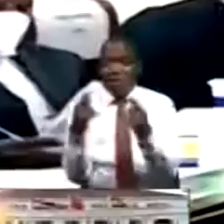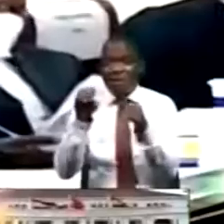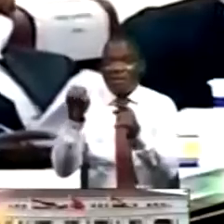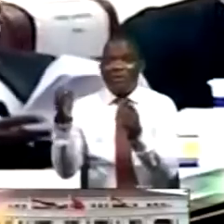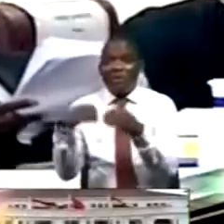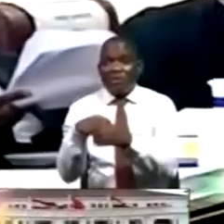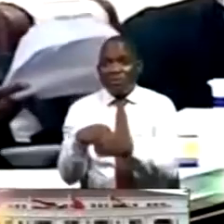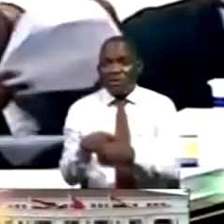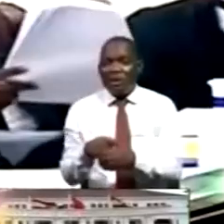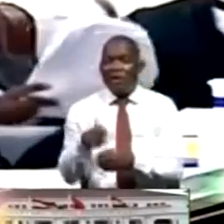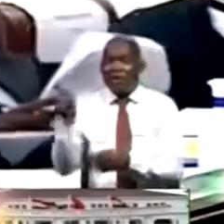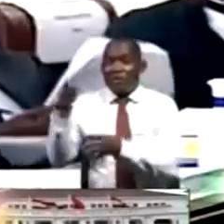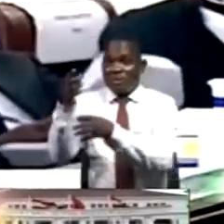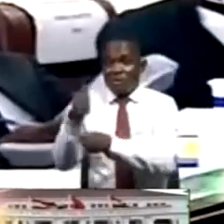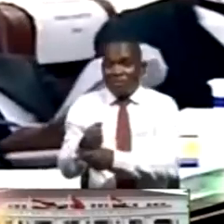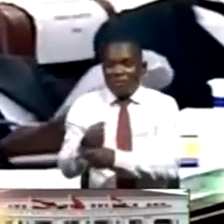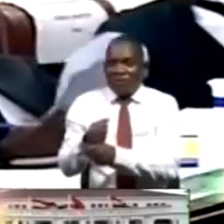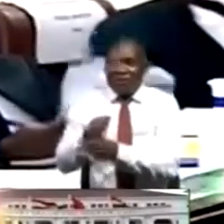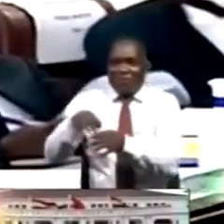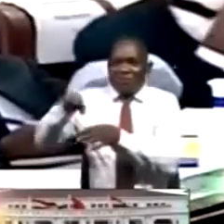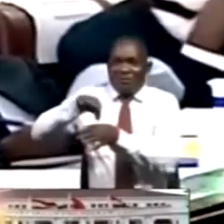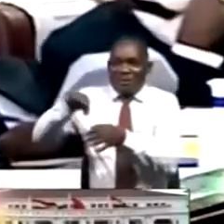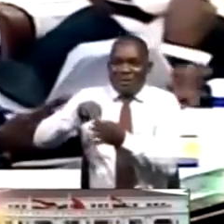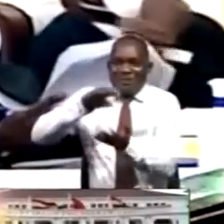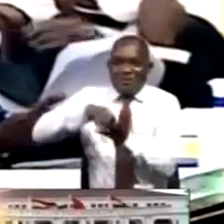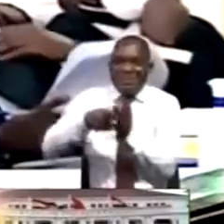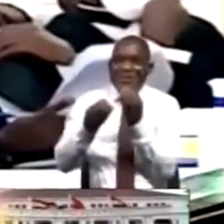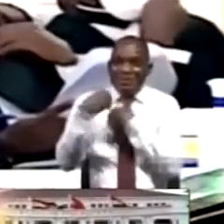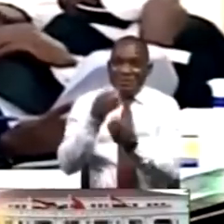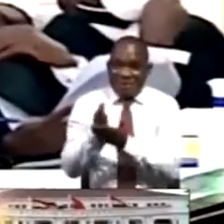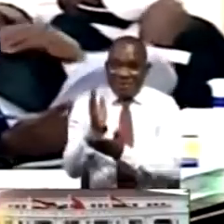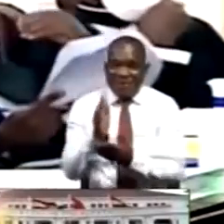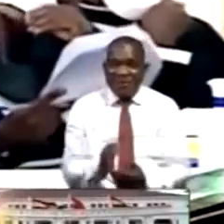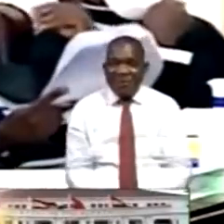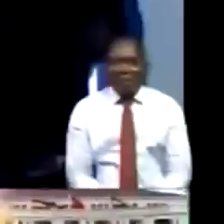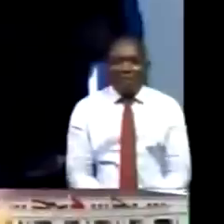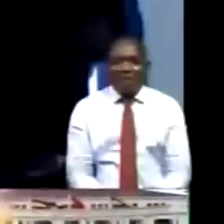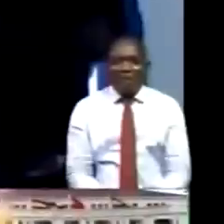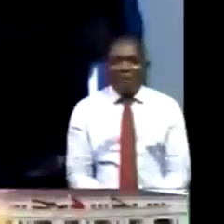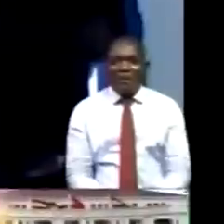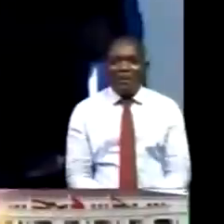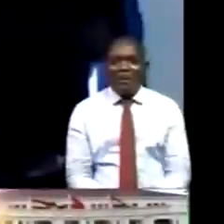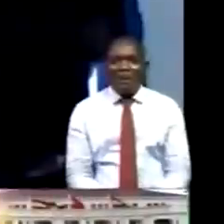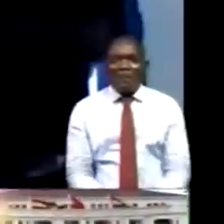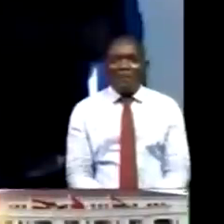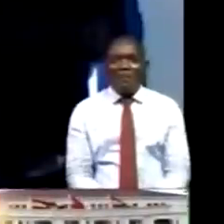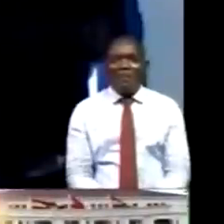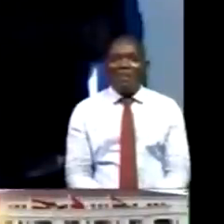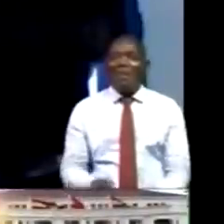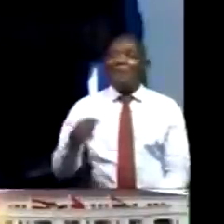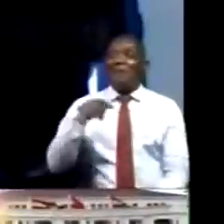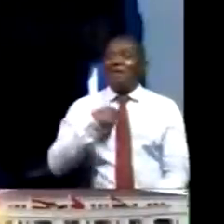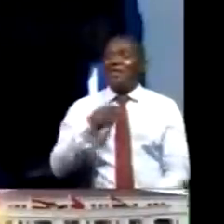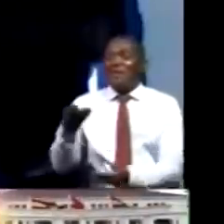were offered tea and biscuits, not so? We I was